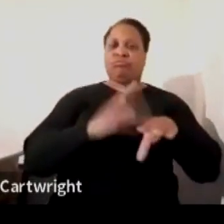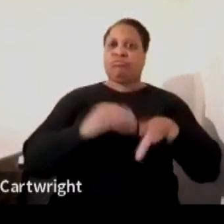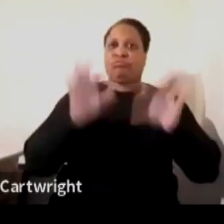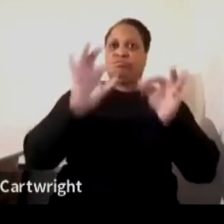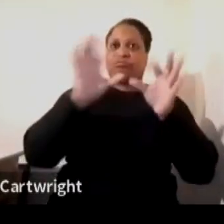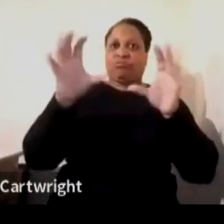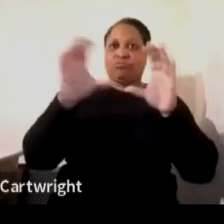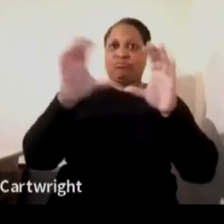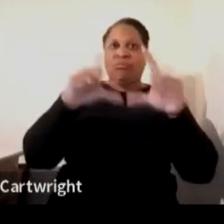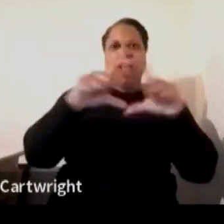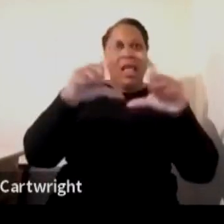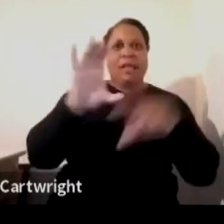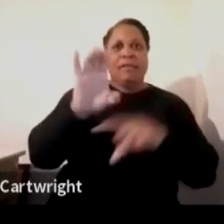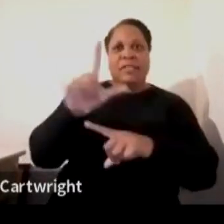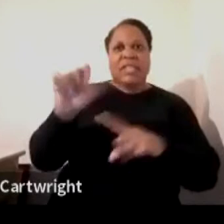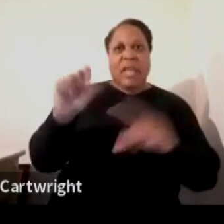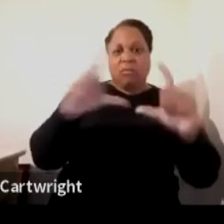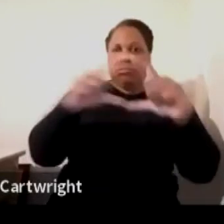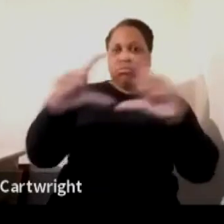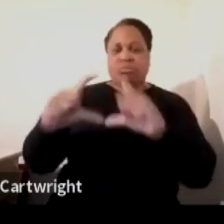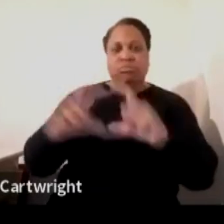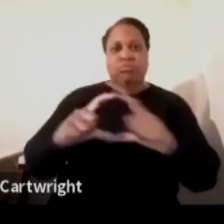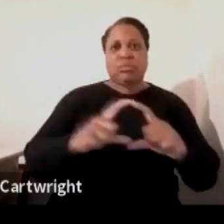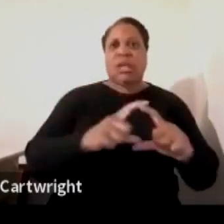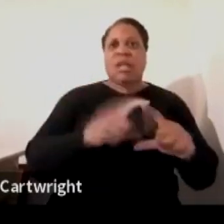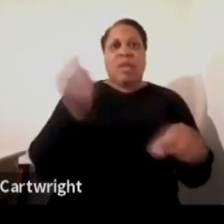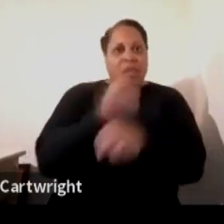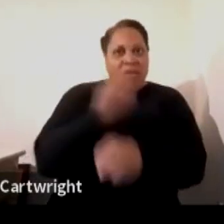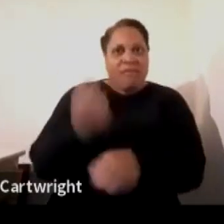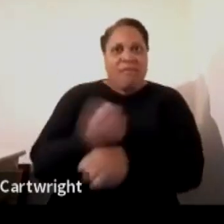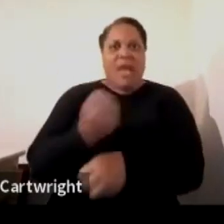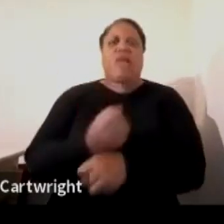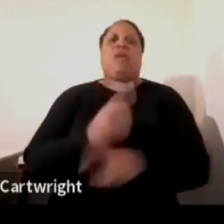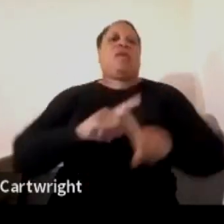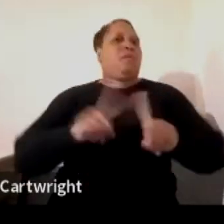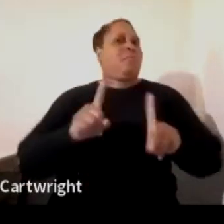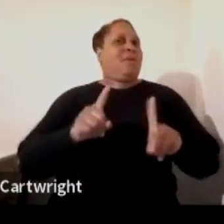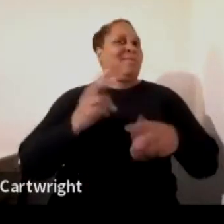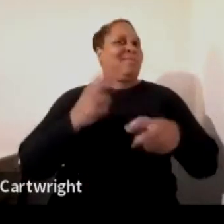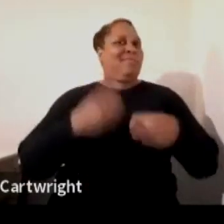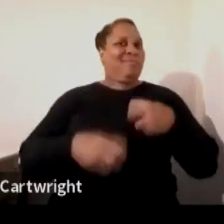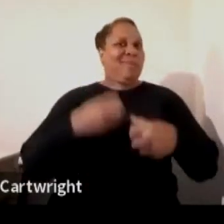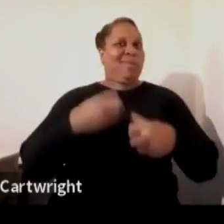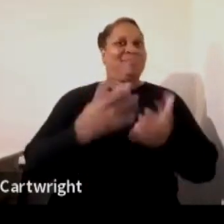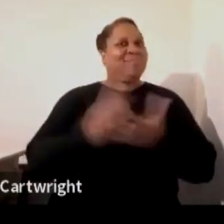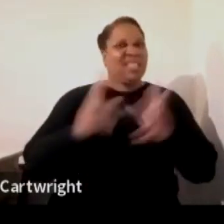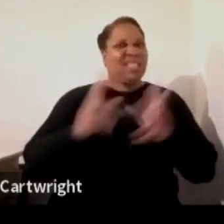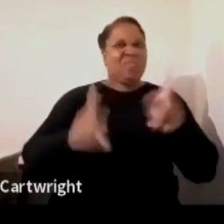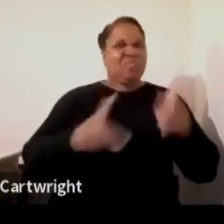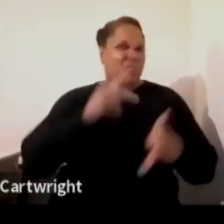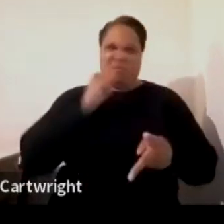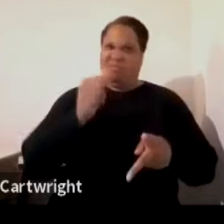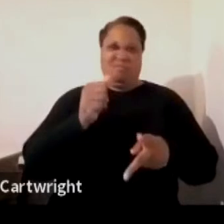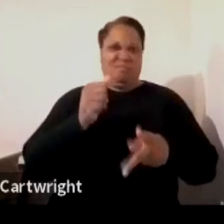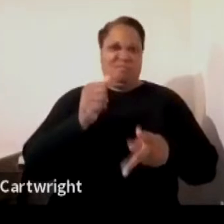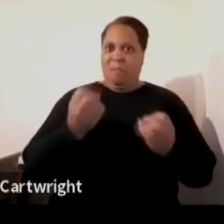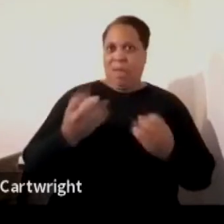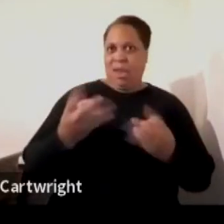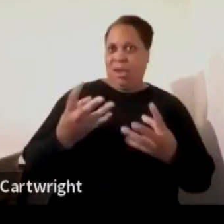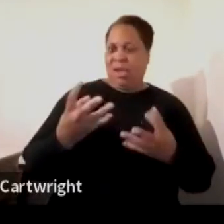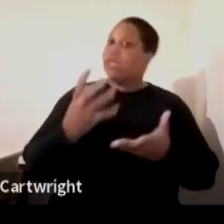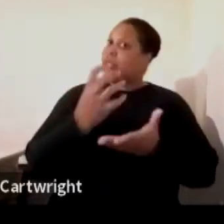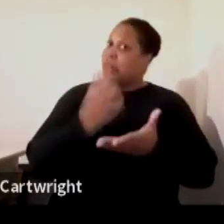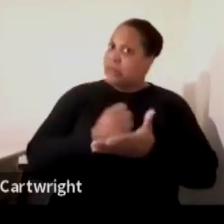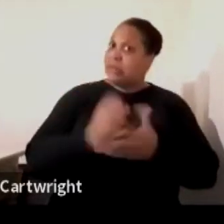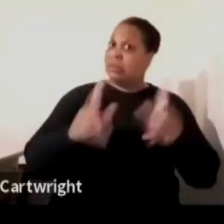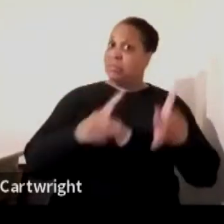So that's normally how they work. The issue with that is that some people, not many, but it does happen that some people, when they